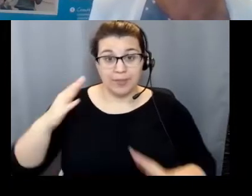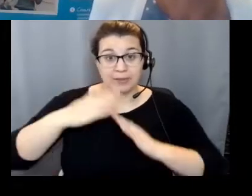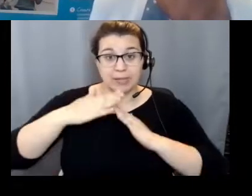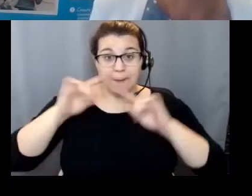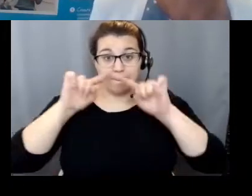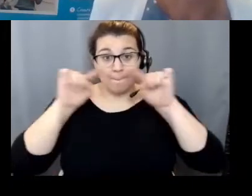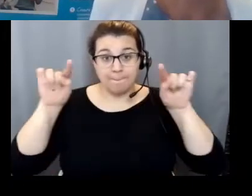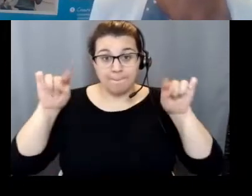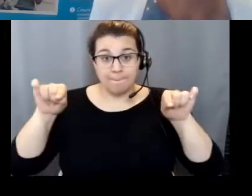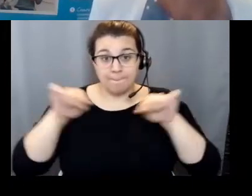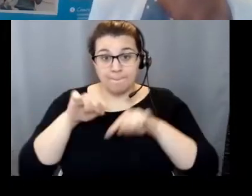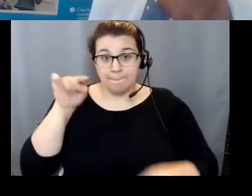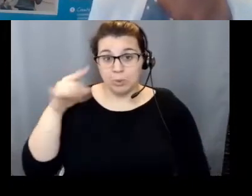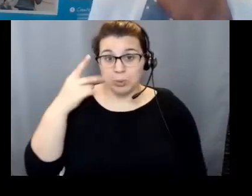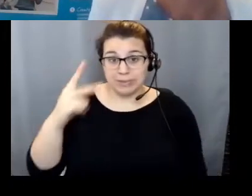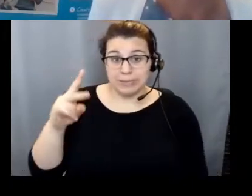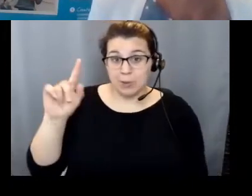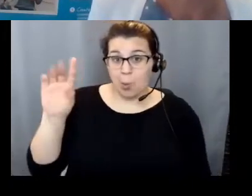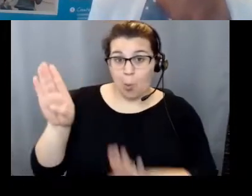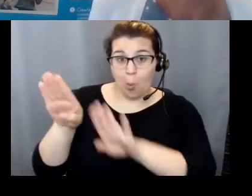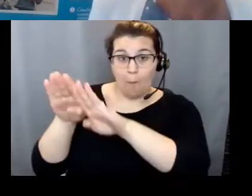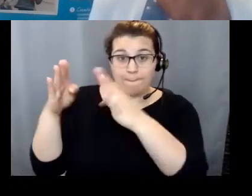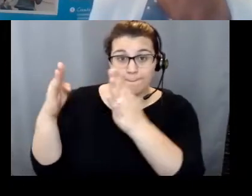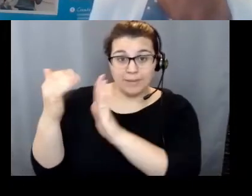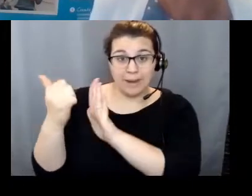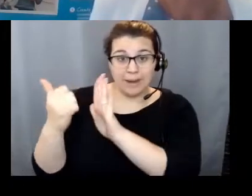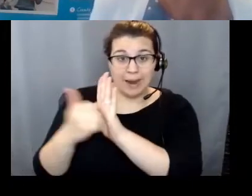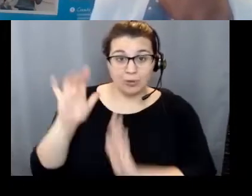for Open Account. That takes you to